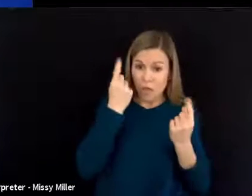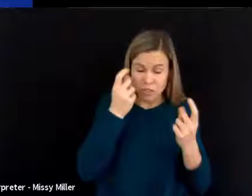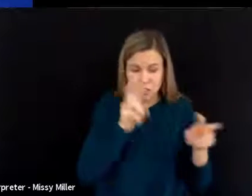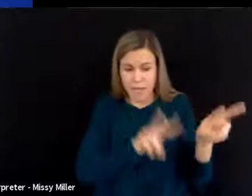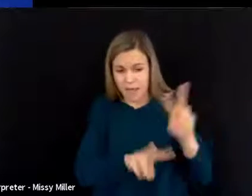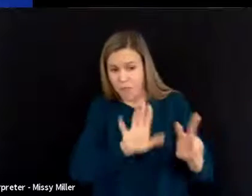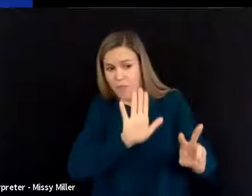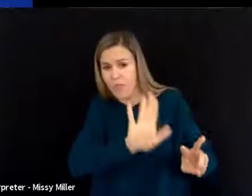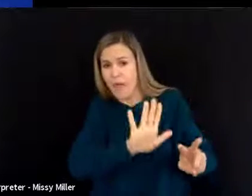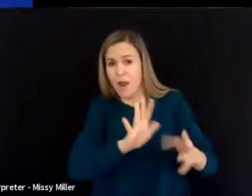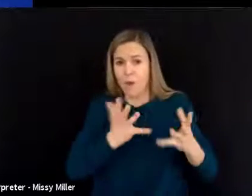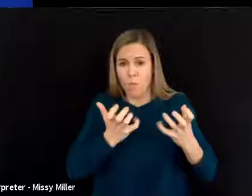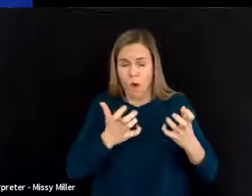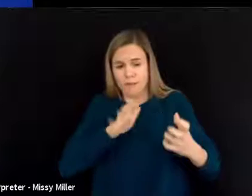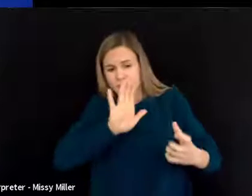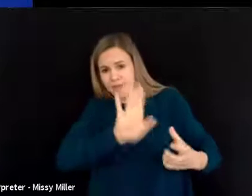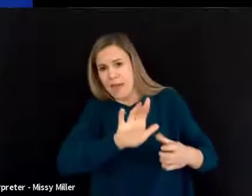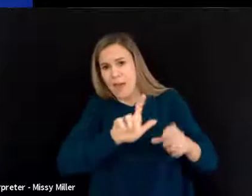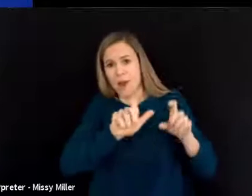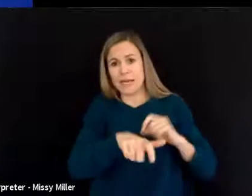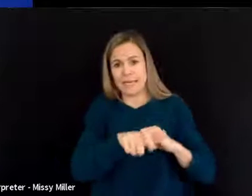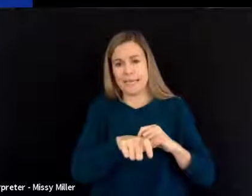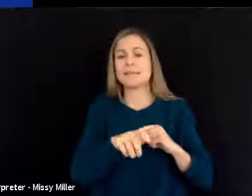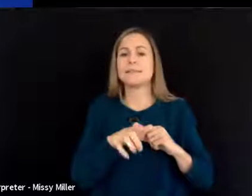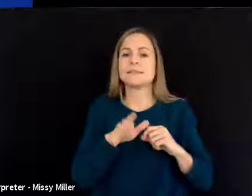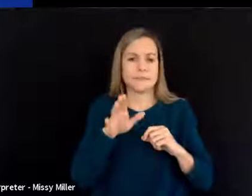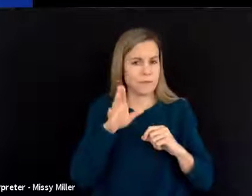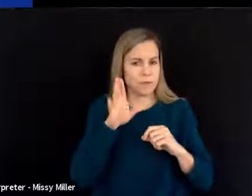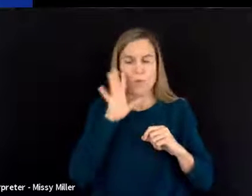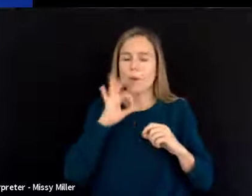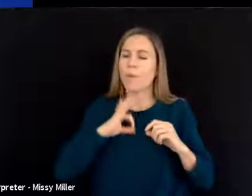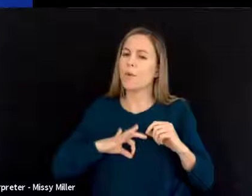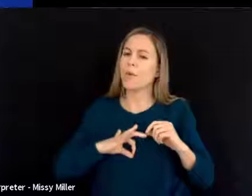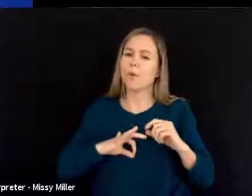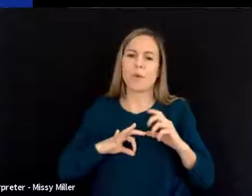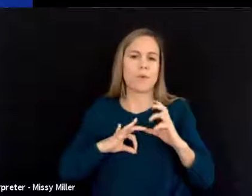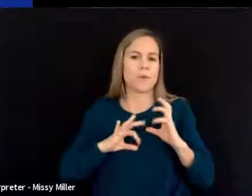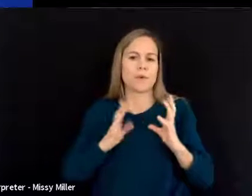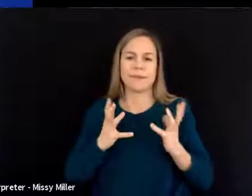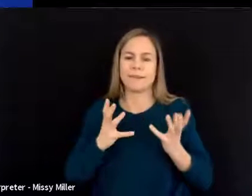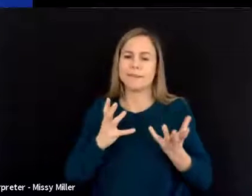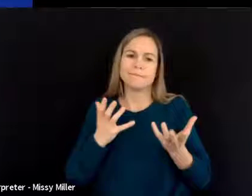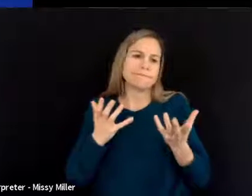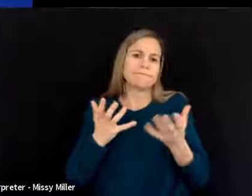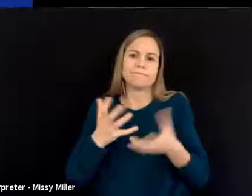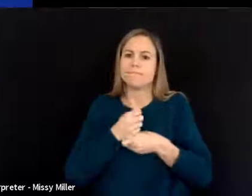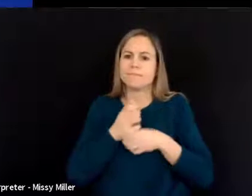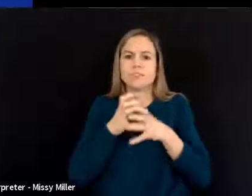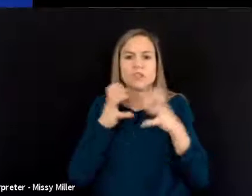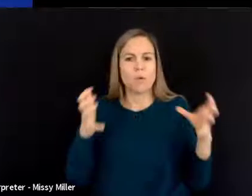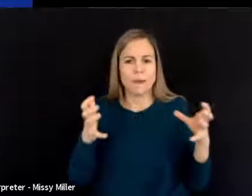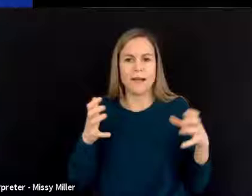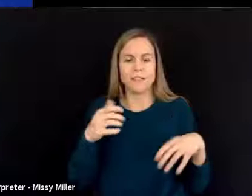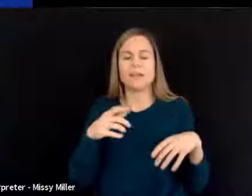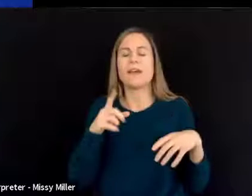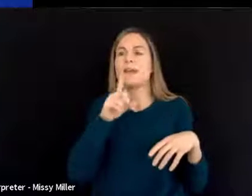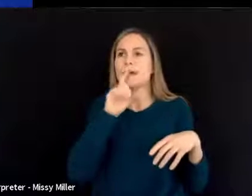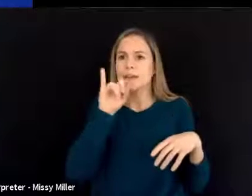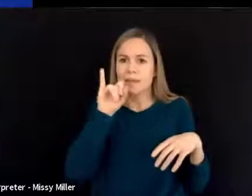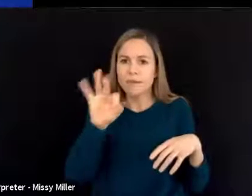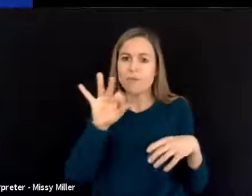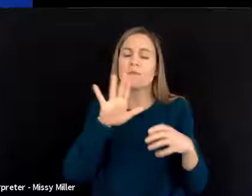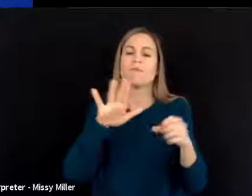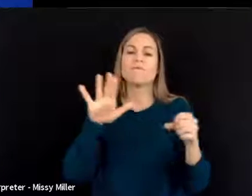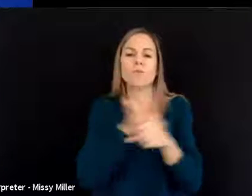the individual that you're working with, you are going to gain so much in every way if you really understand how to have